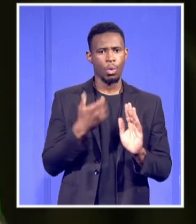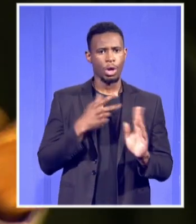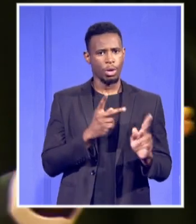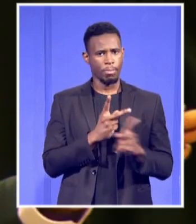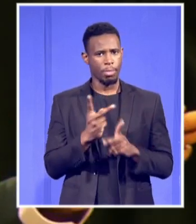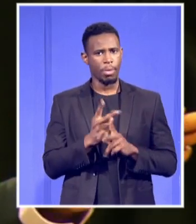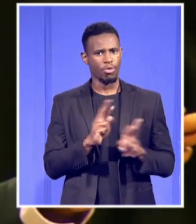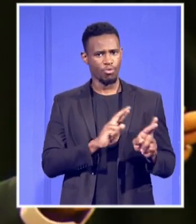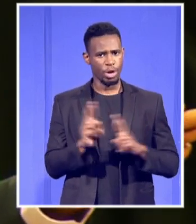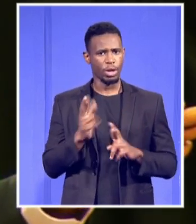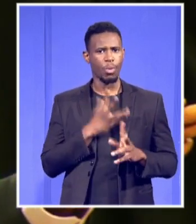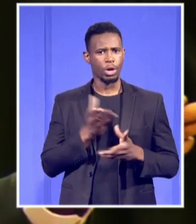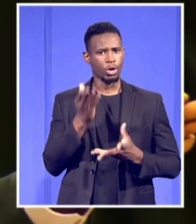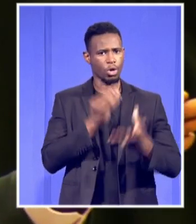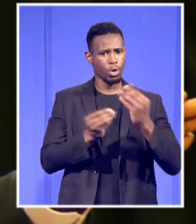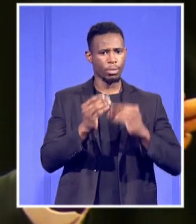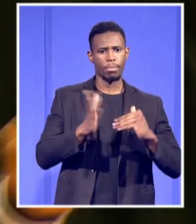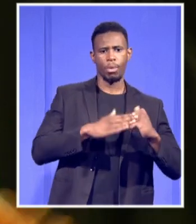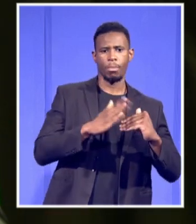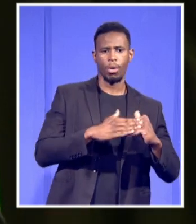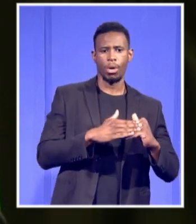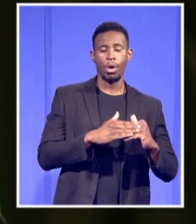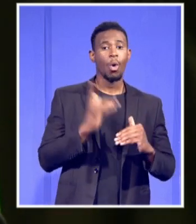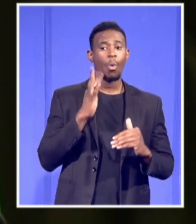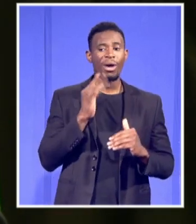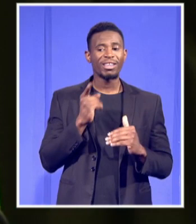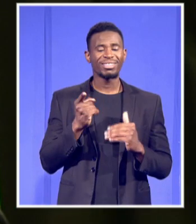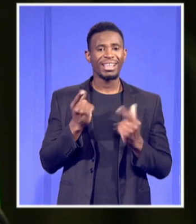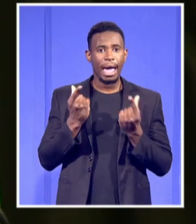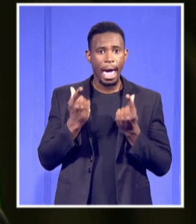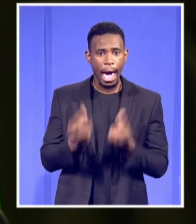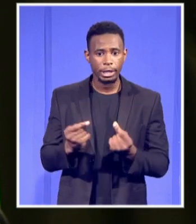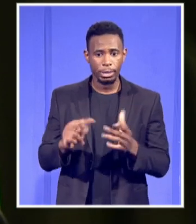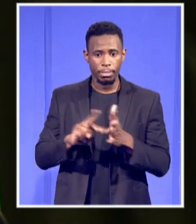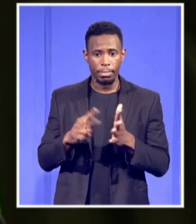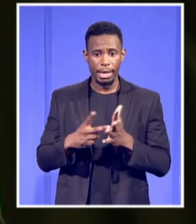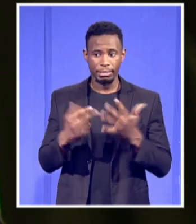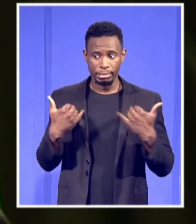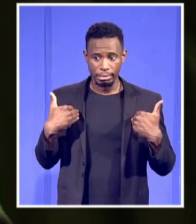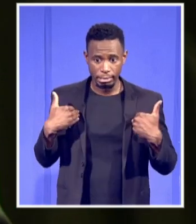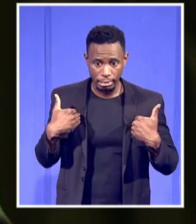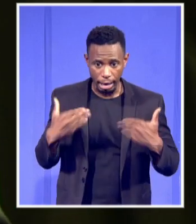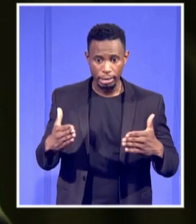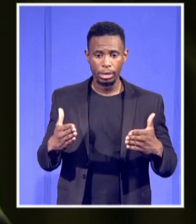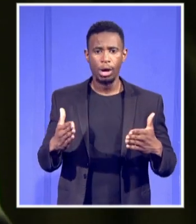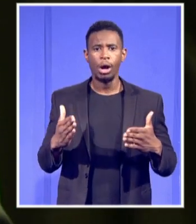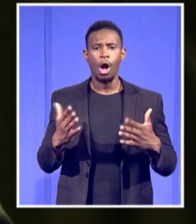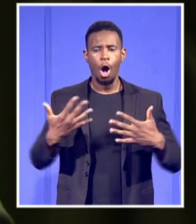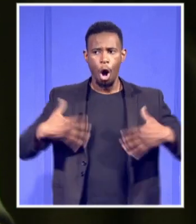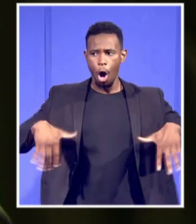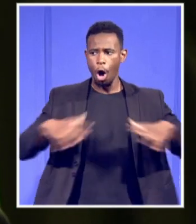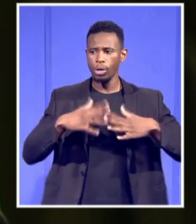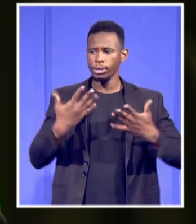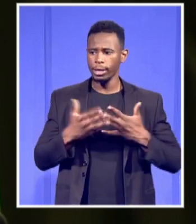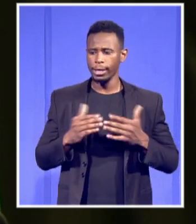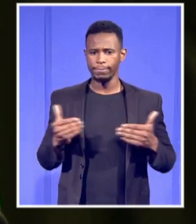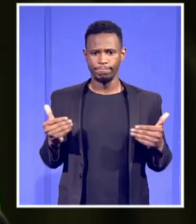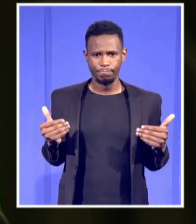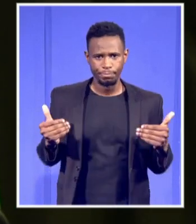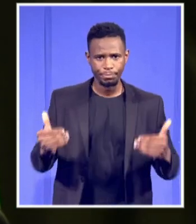this action plan is launched, we'll move together with